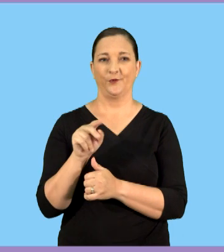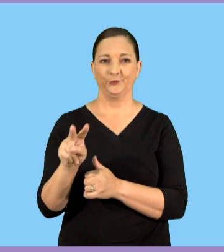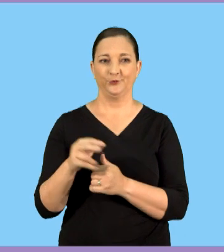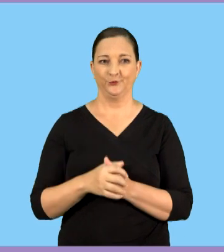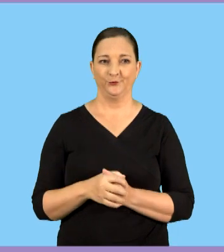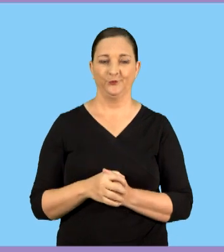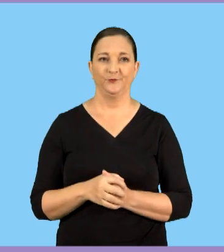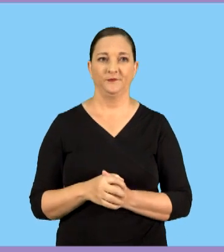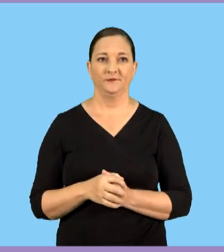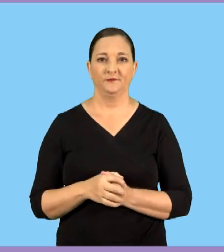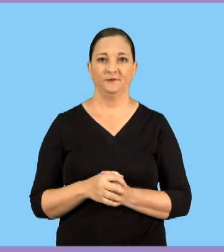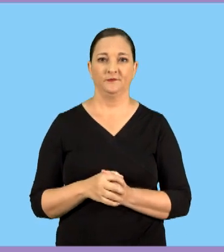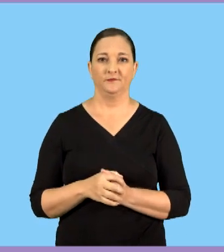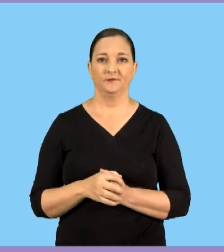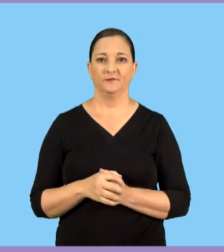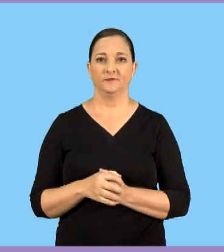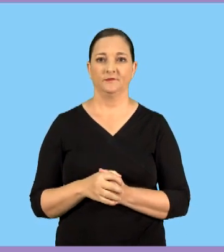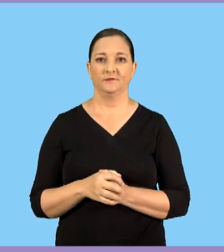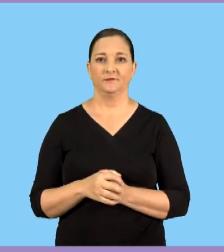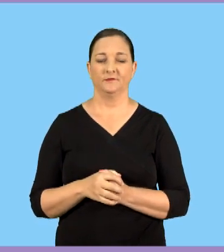an answer of 2.